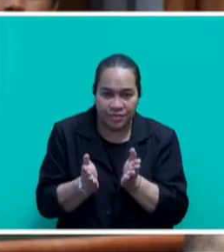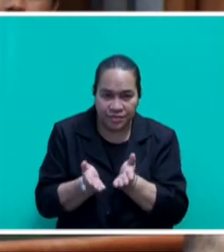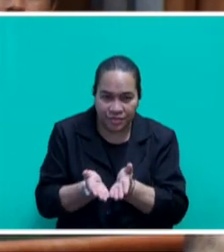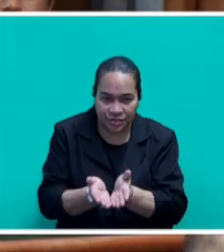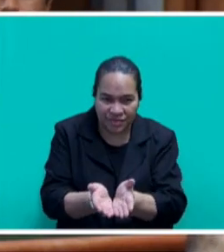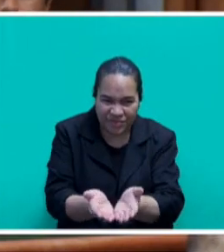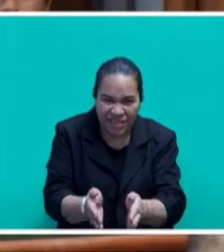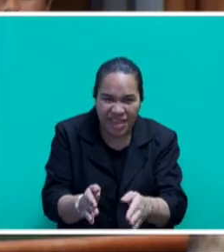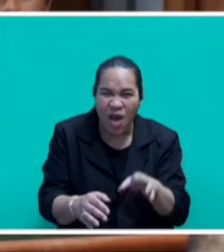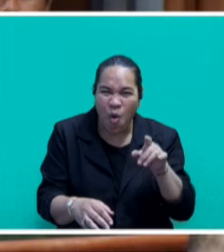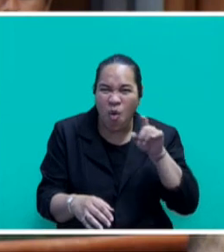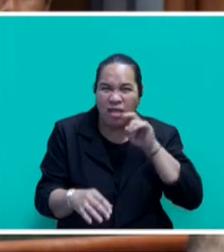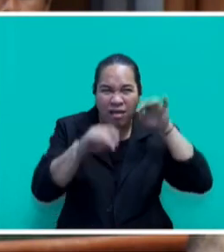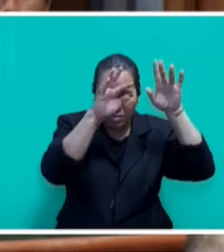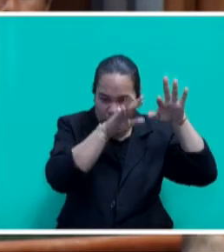overflooding problem